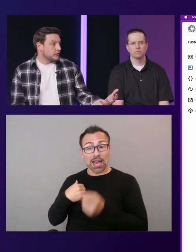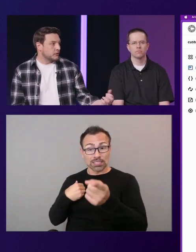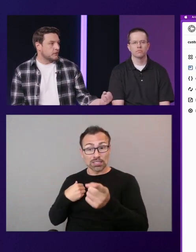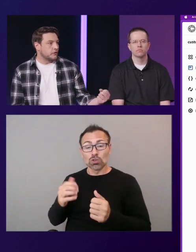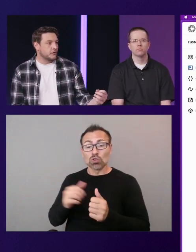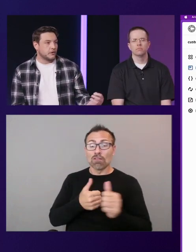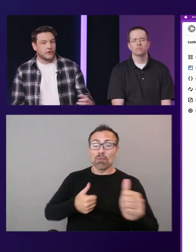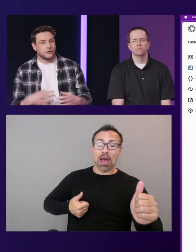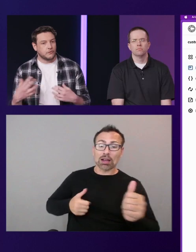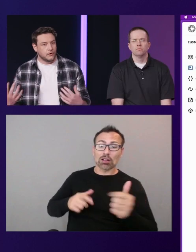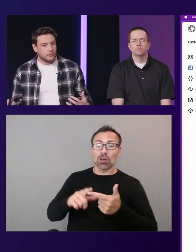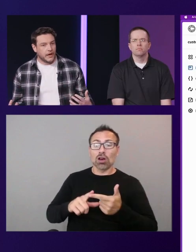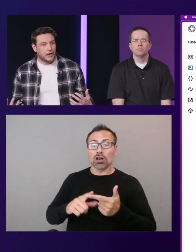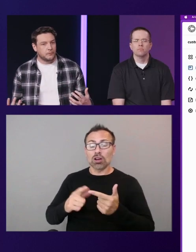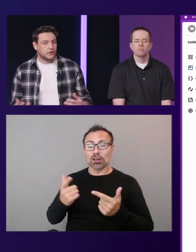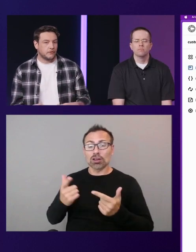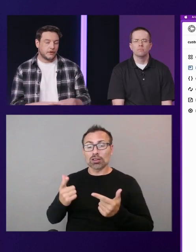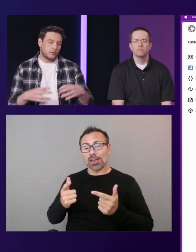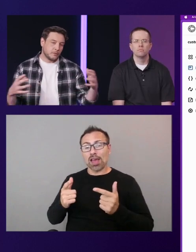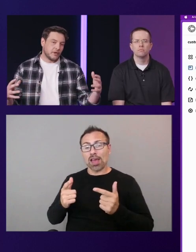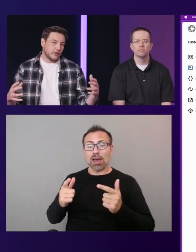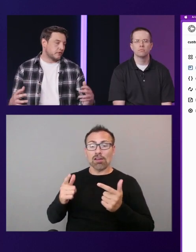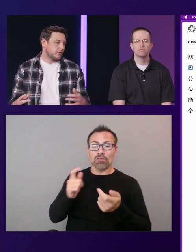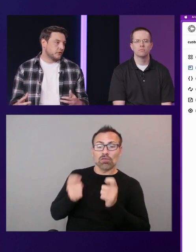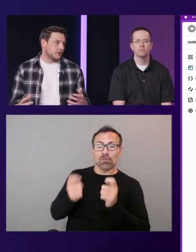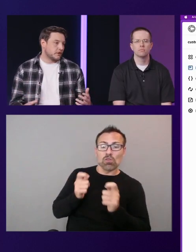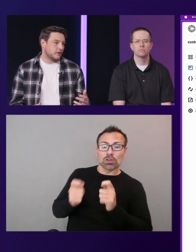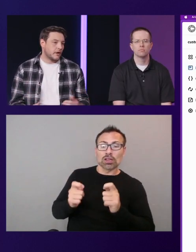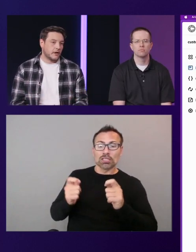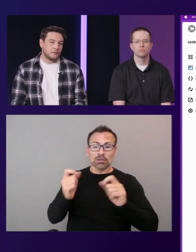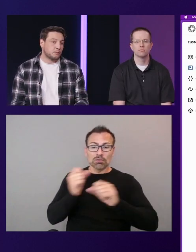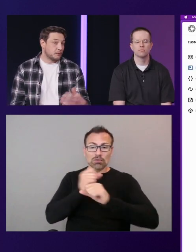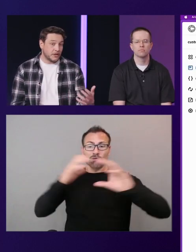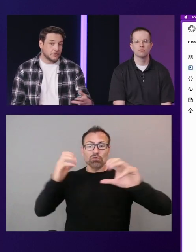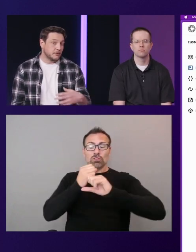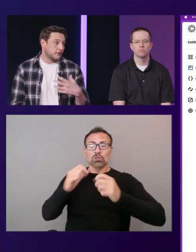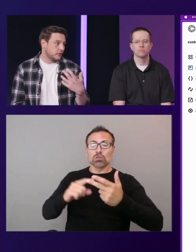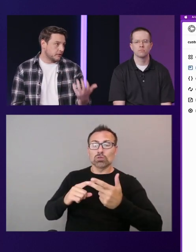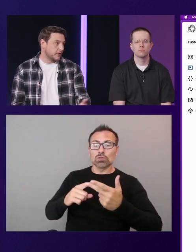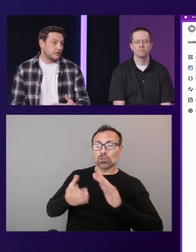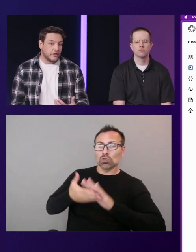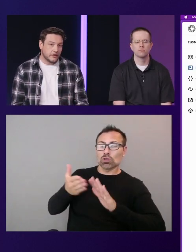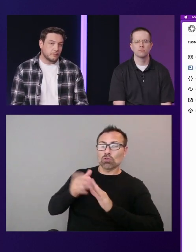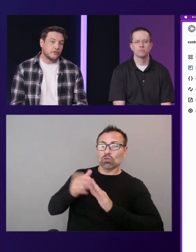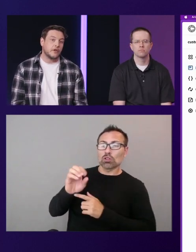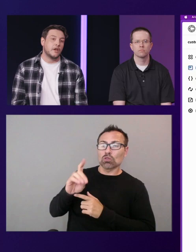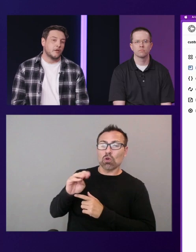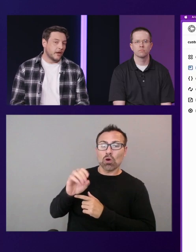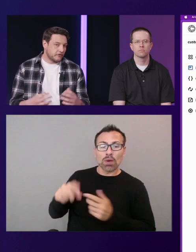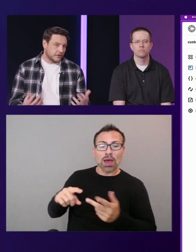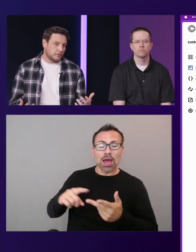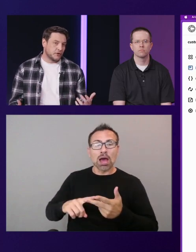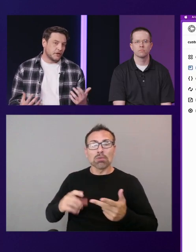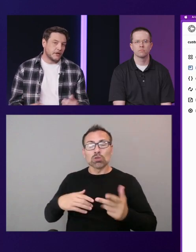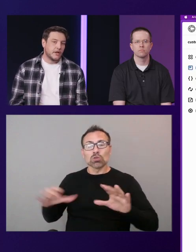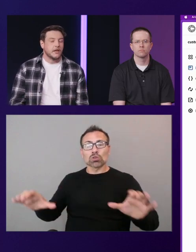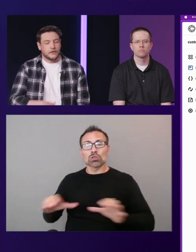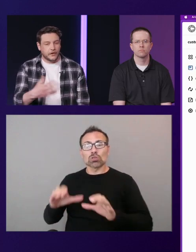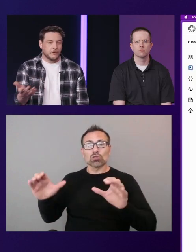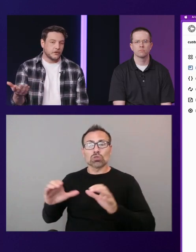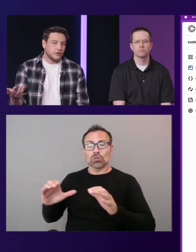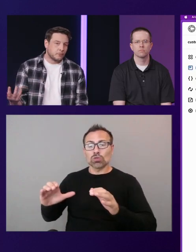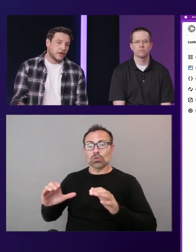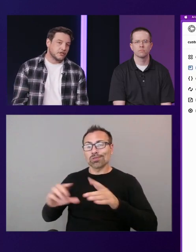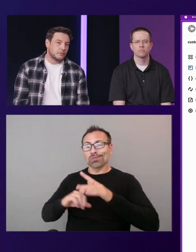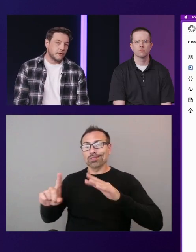custom views, so you can run your roadmap. You can create swim lanes for doing sprint management or daily stand-ups. A lot of flexibility. This